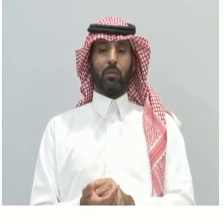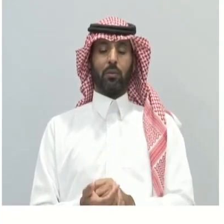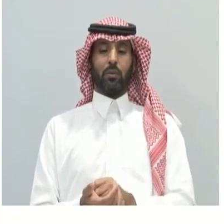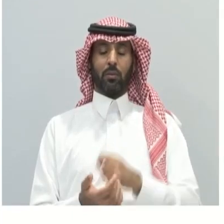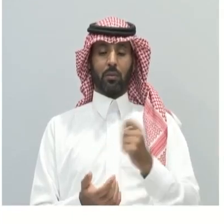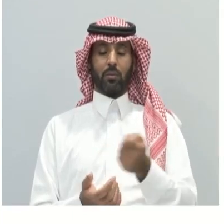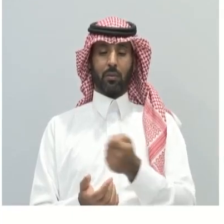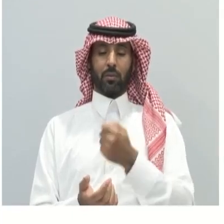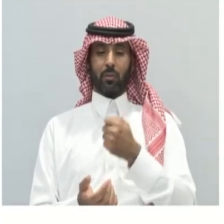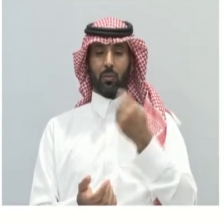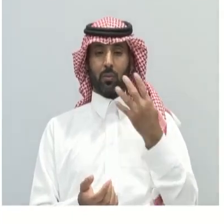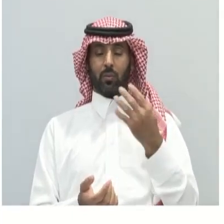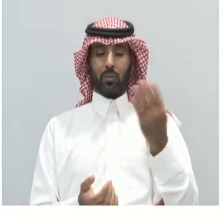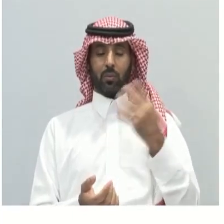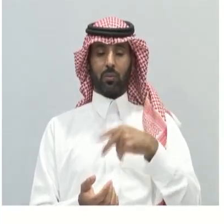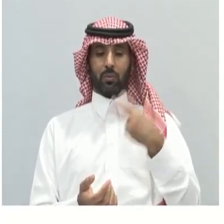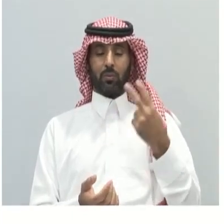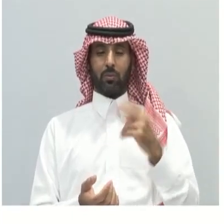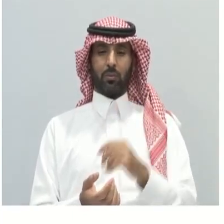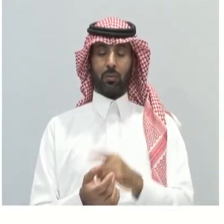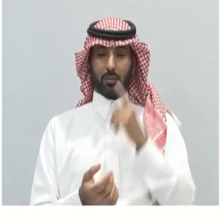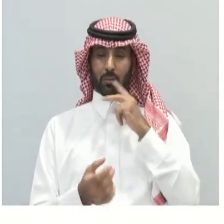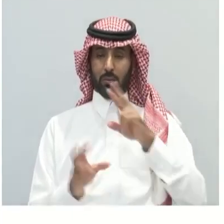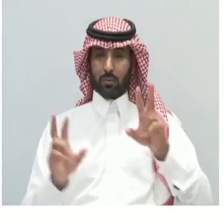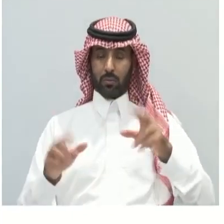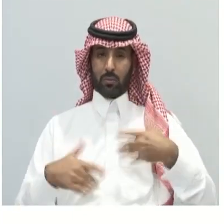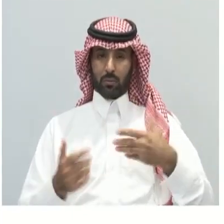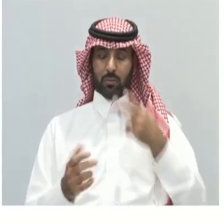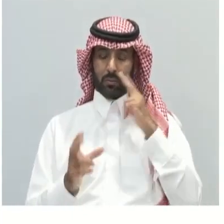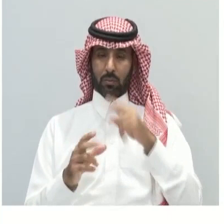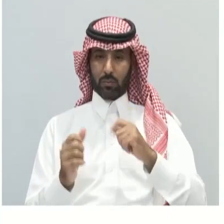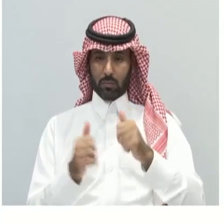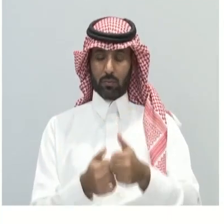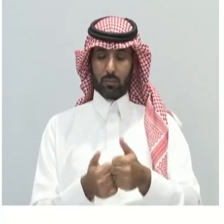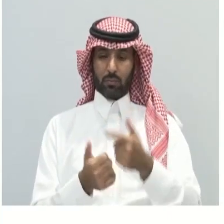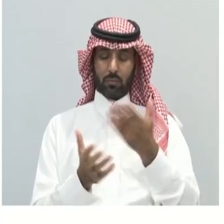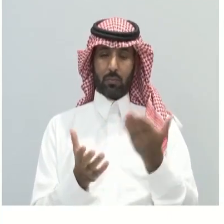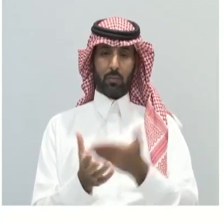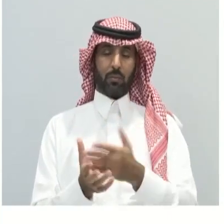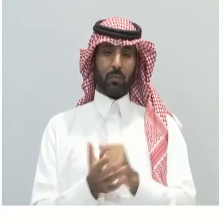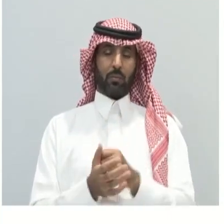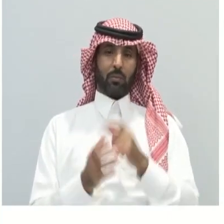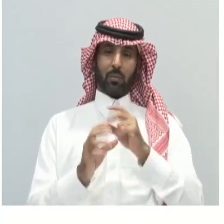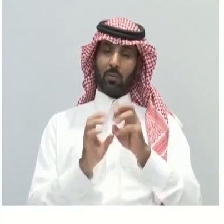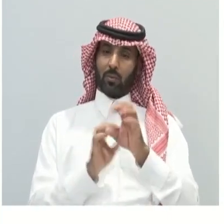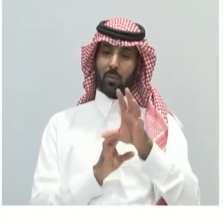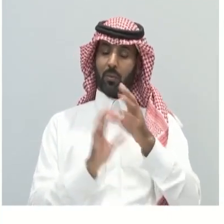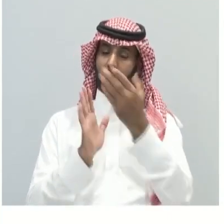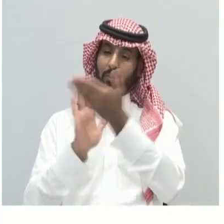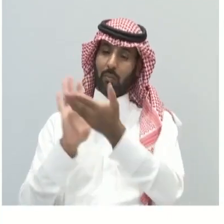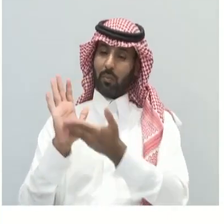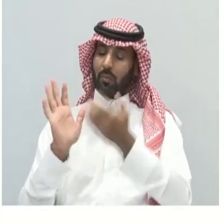two. They are game show contestants, and they are trying to create an advertising poster